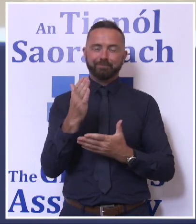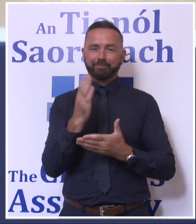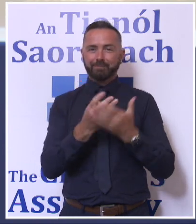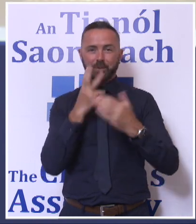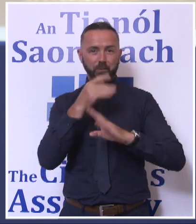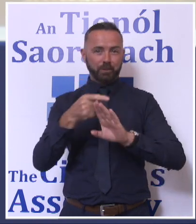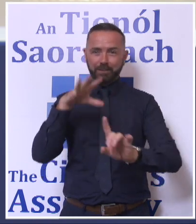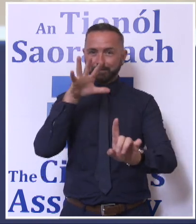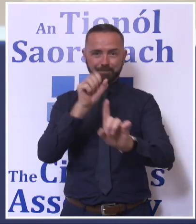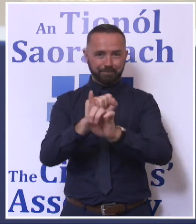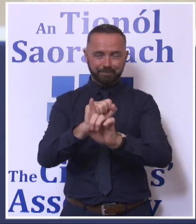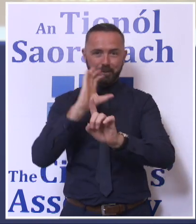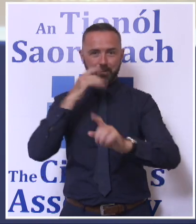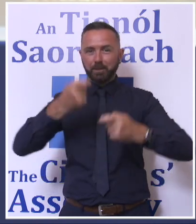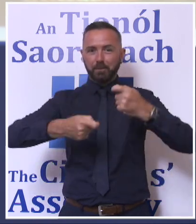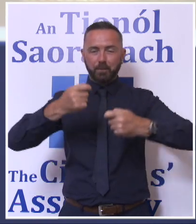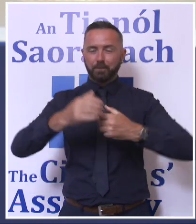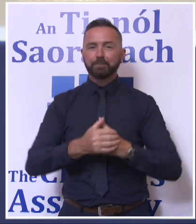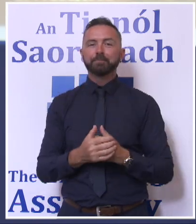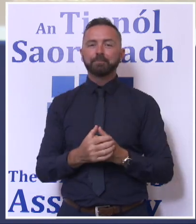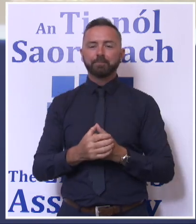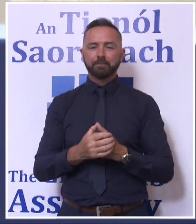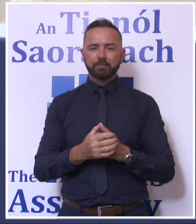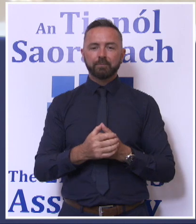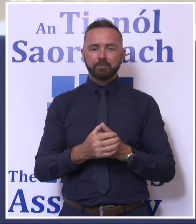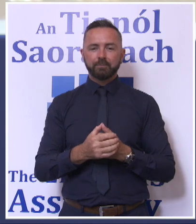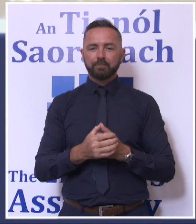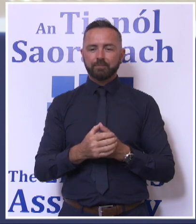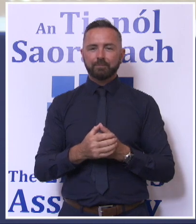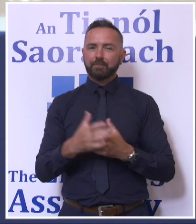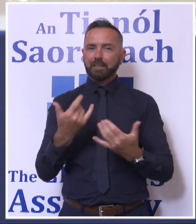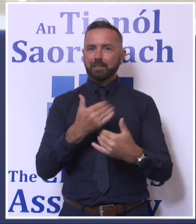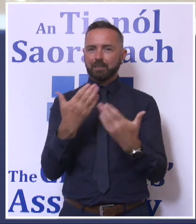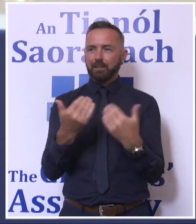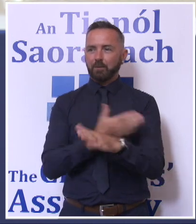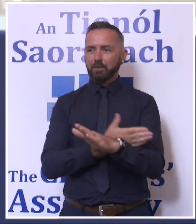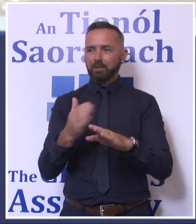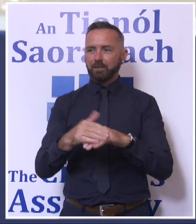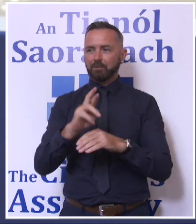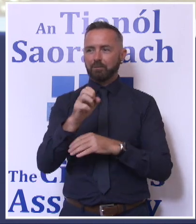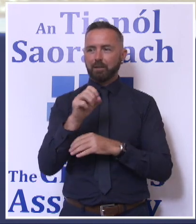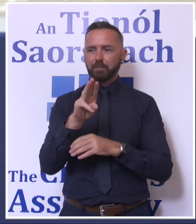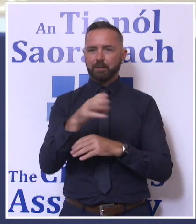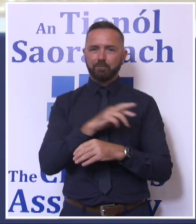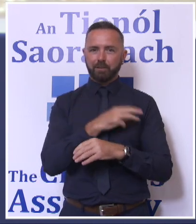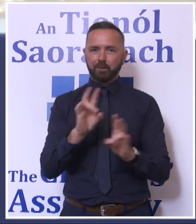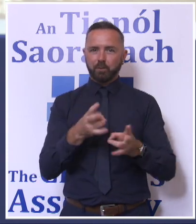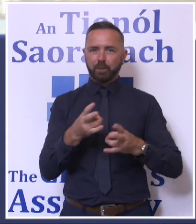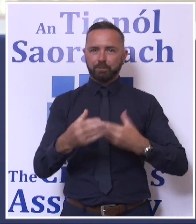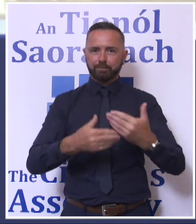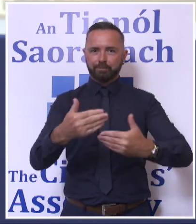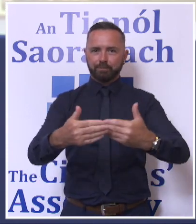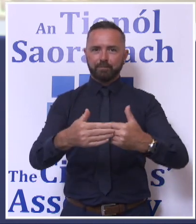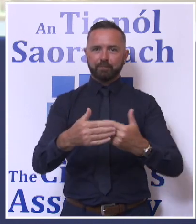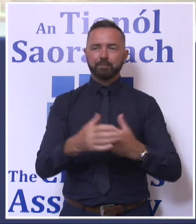we've got a really exciting programme. We're going to talk about how we do it, and we're going to bring in our